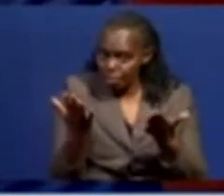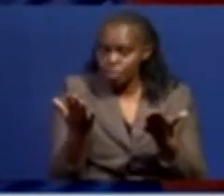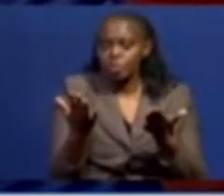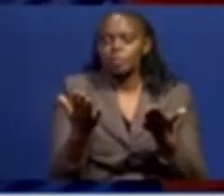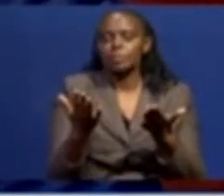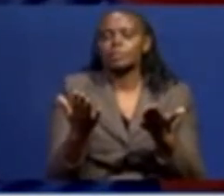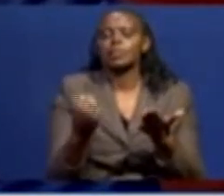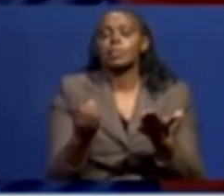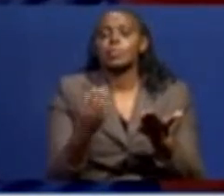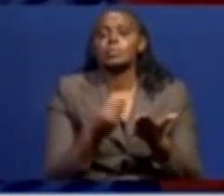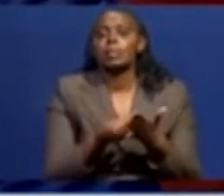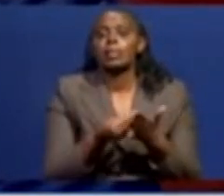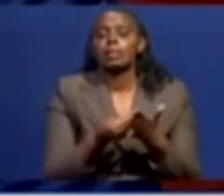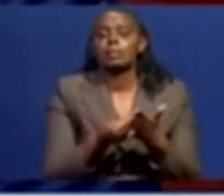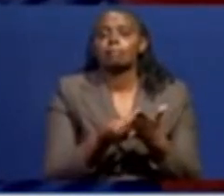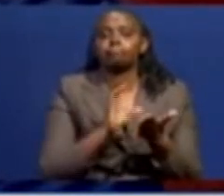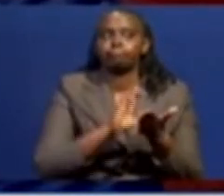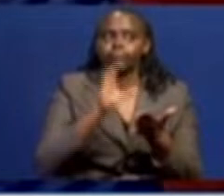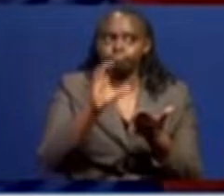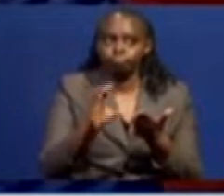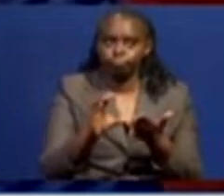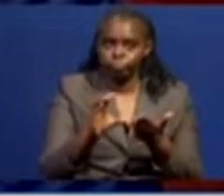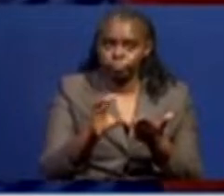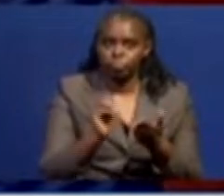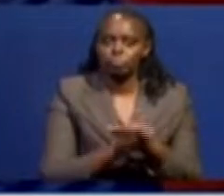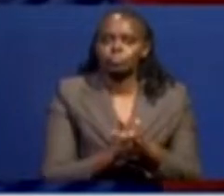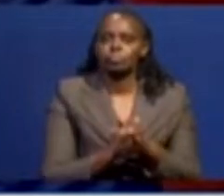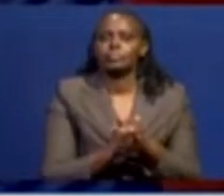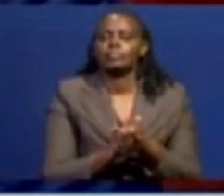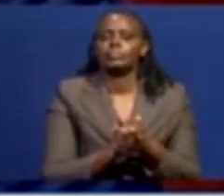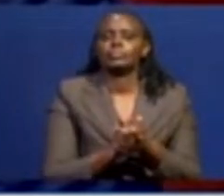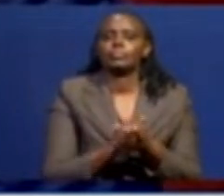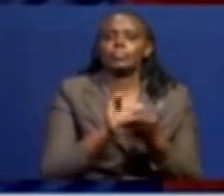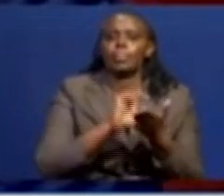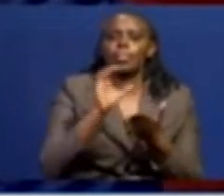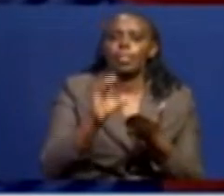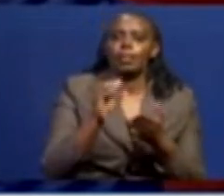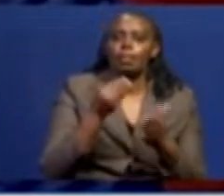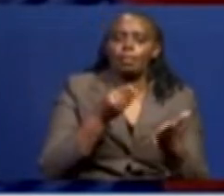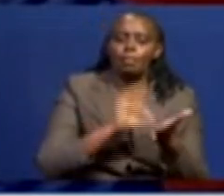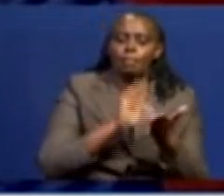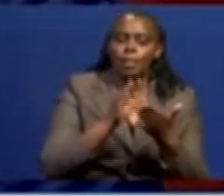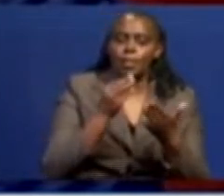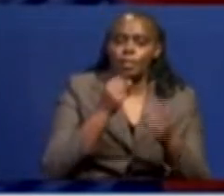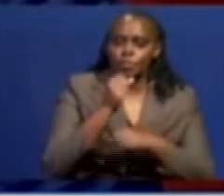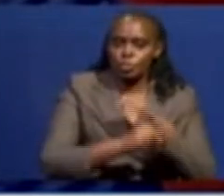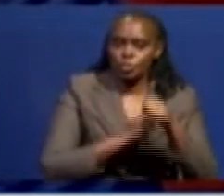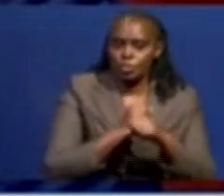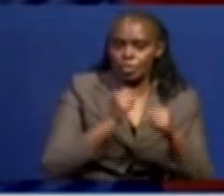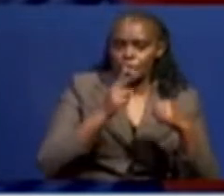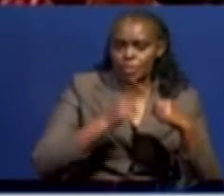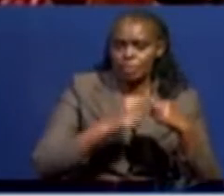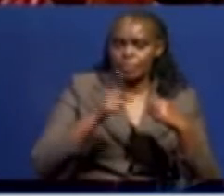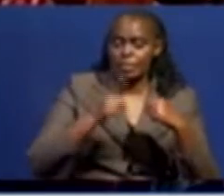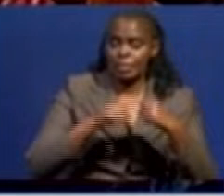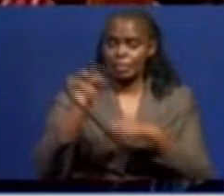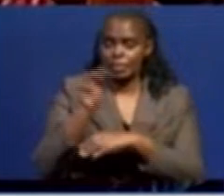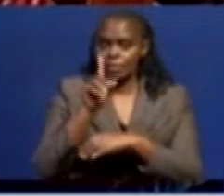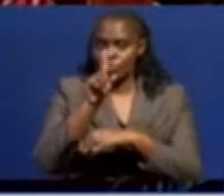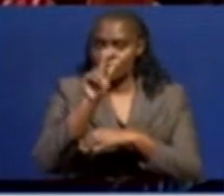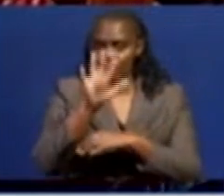allocated? The allocation was the allocation for the financial year is